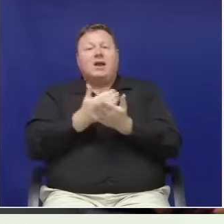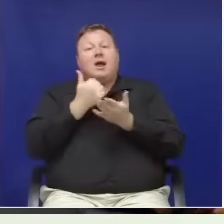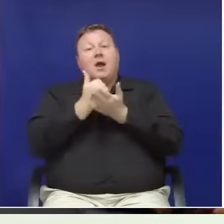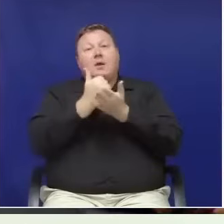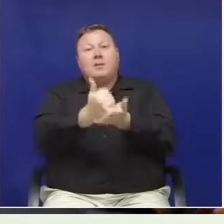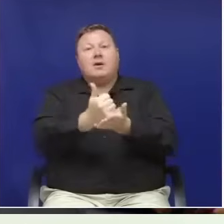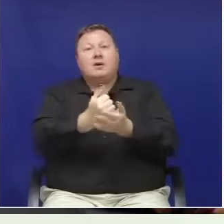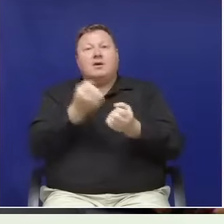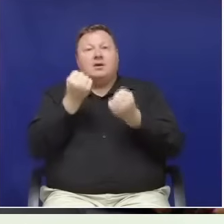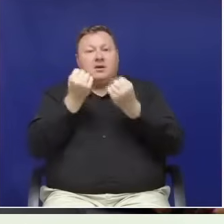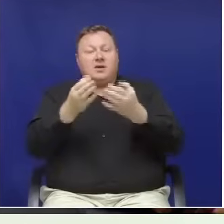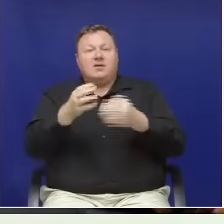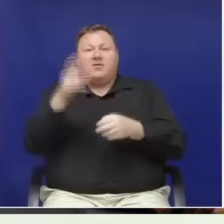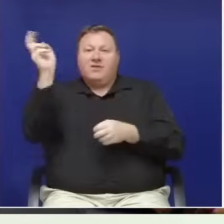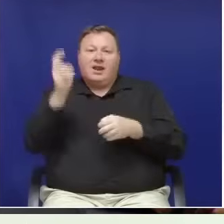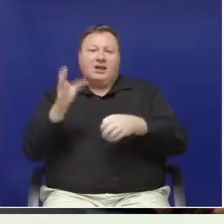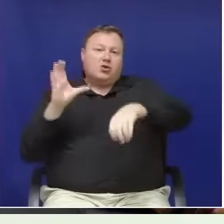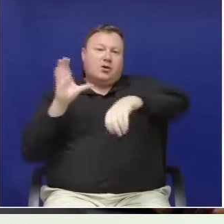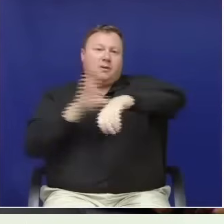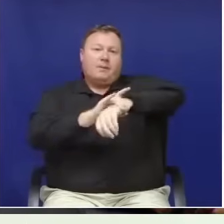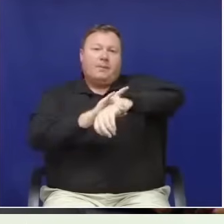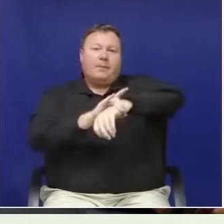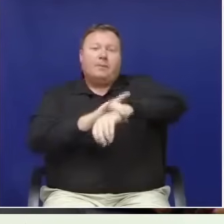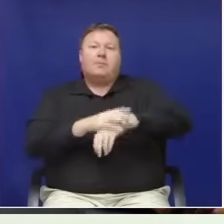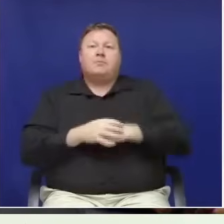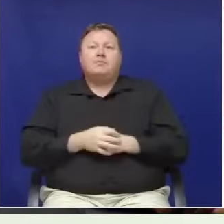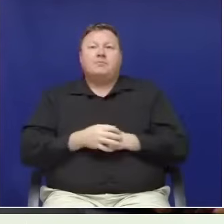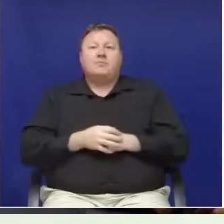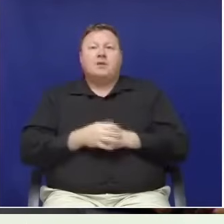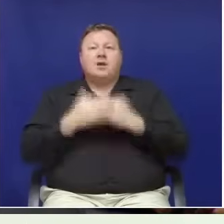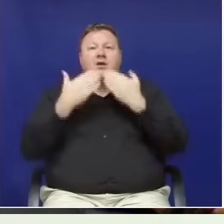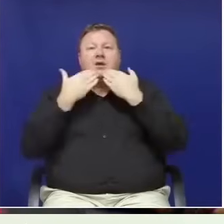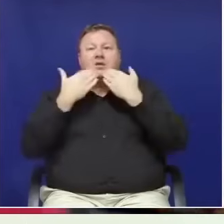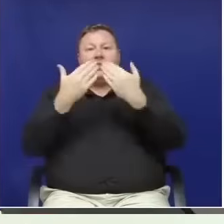giving them electronic monitoring. Thank you.